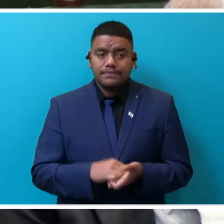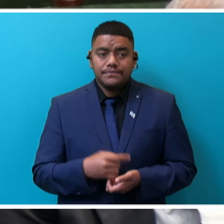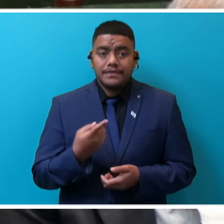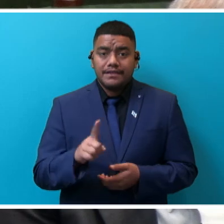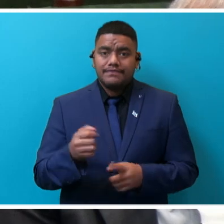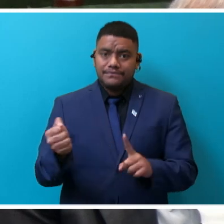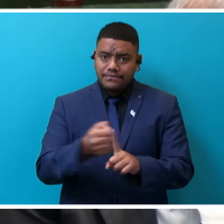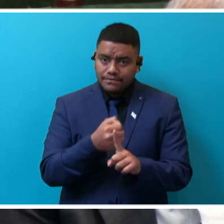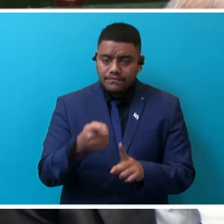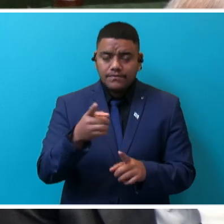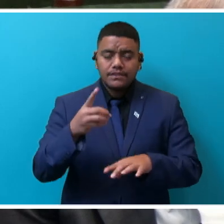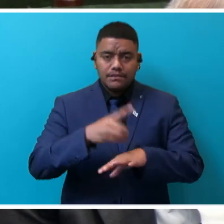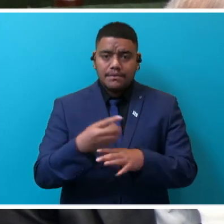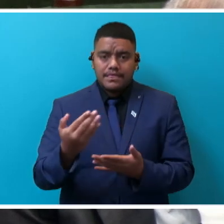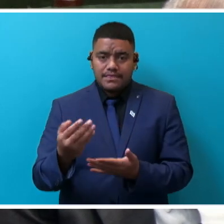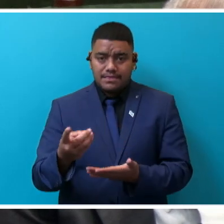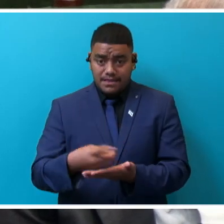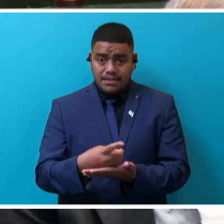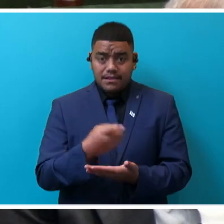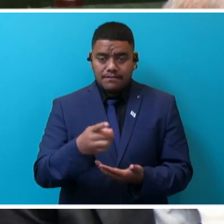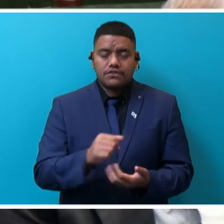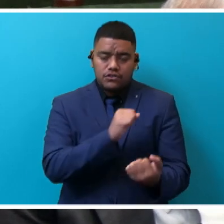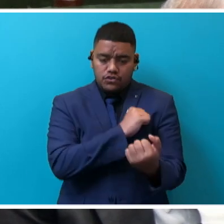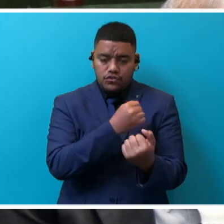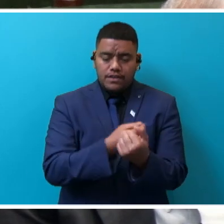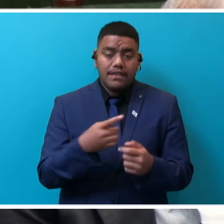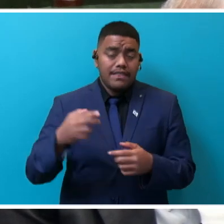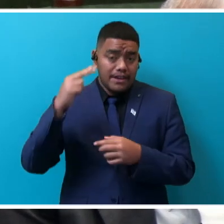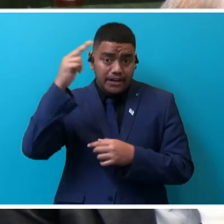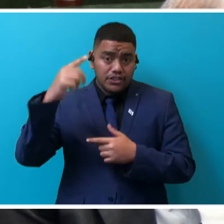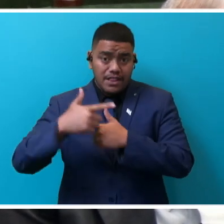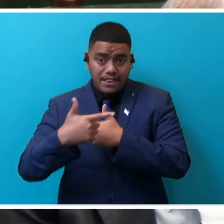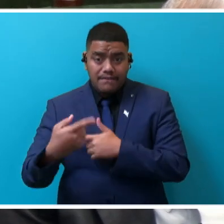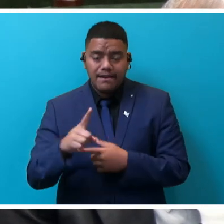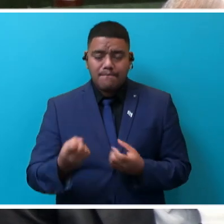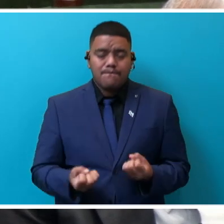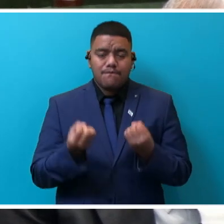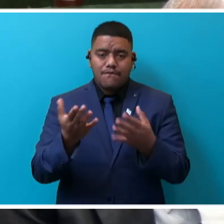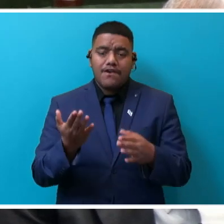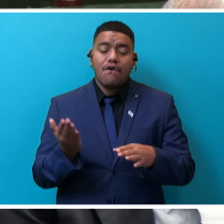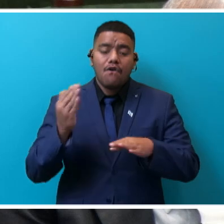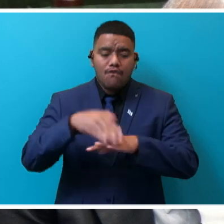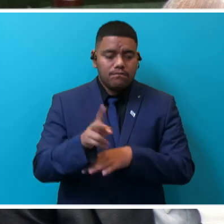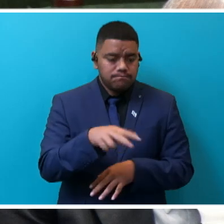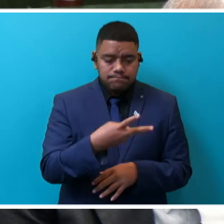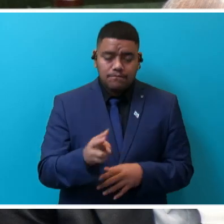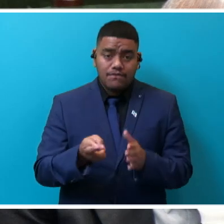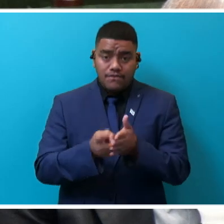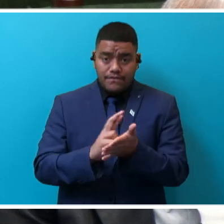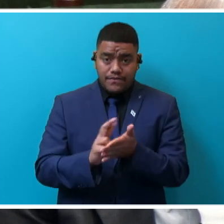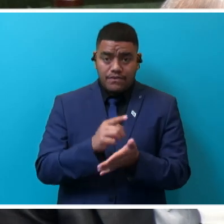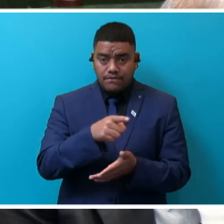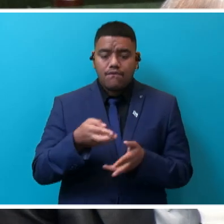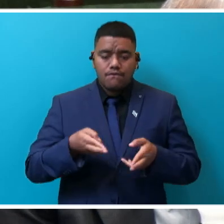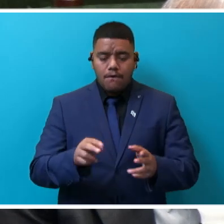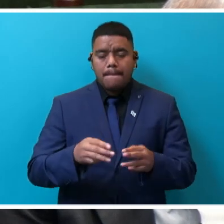advocate for disability data strengthening and harmonization at the national level, and to provide oversight, monitoring, and review of the endorsed roadmap for